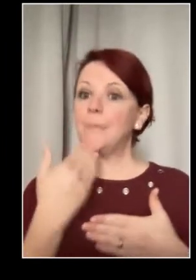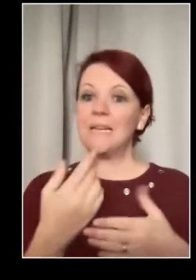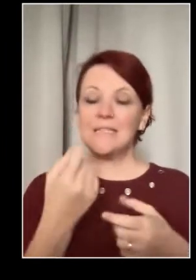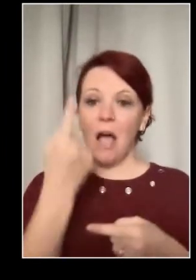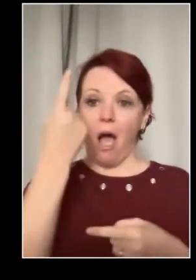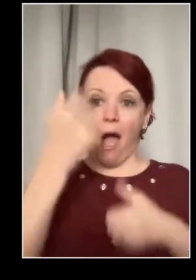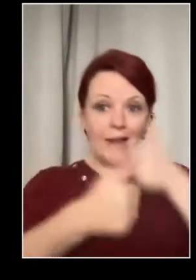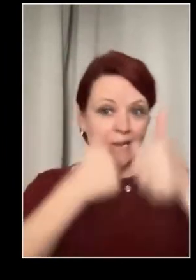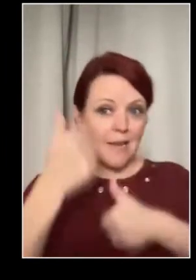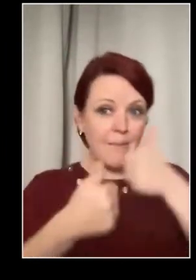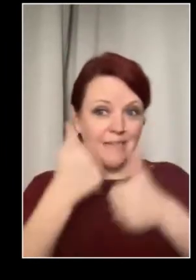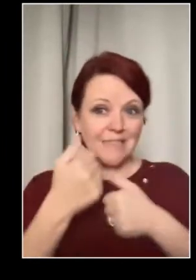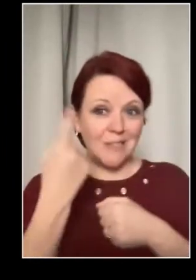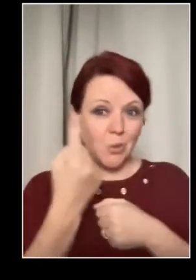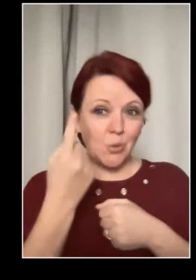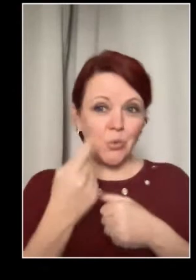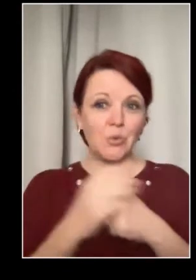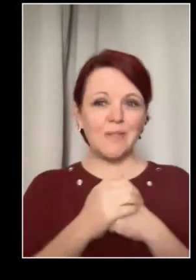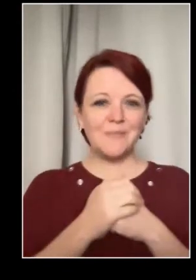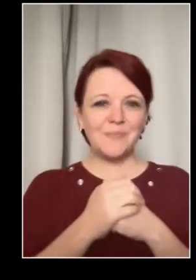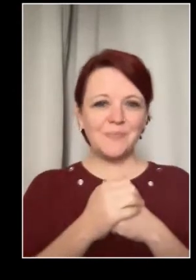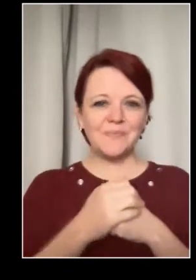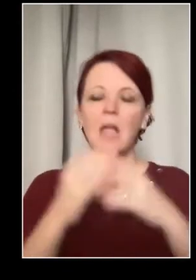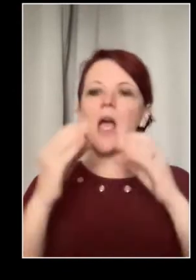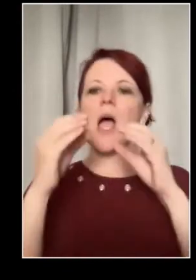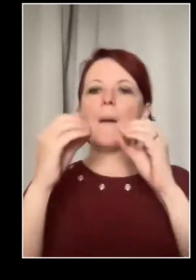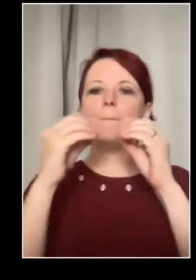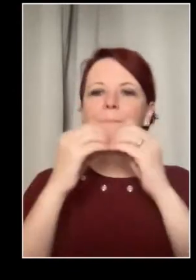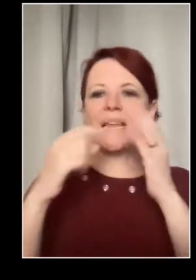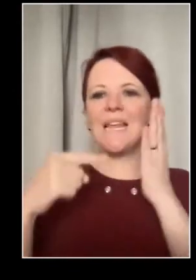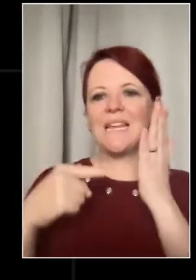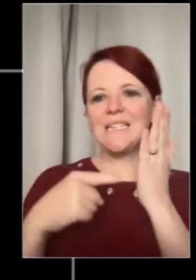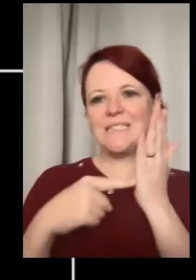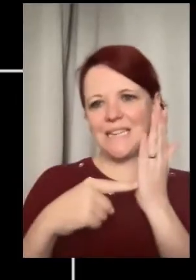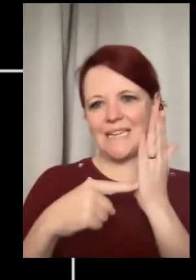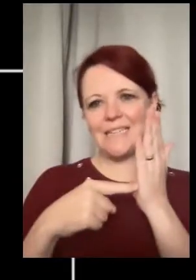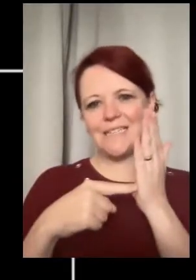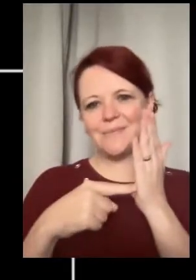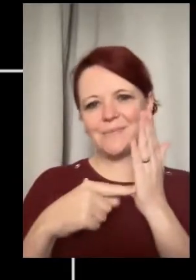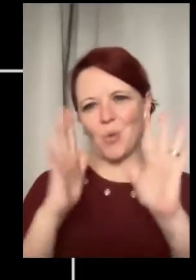this category was BT PLC. So congratulations to you.